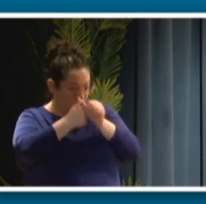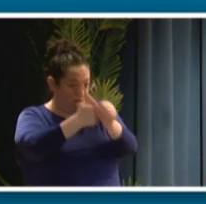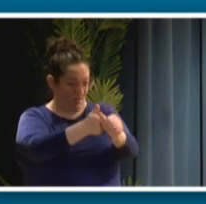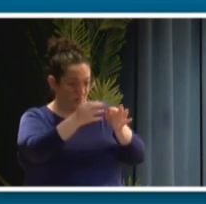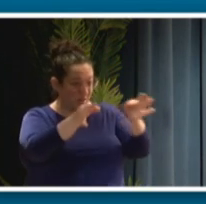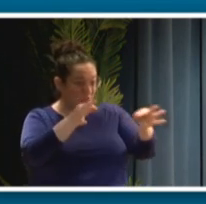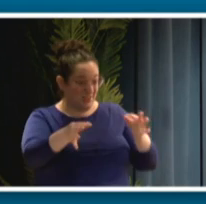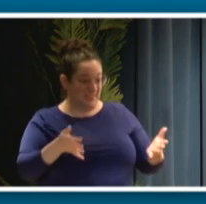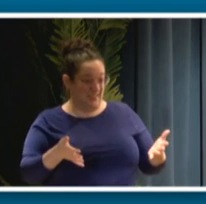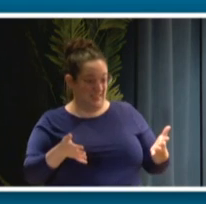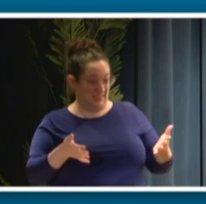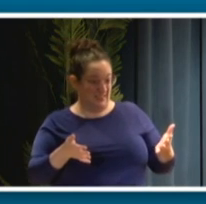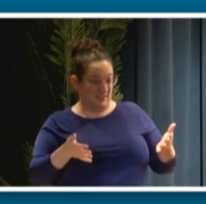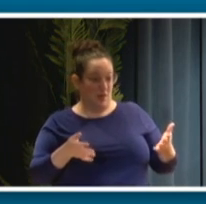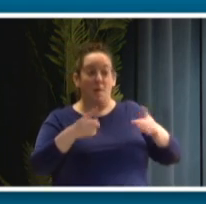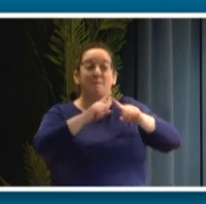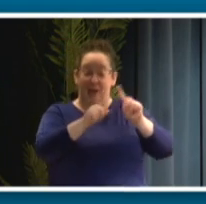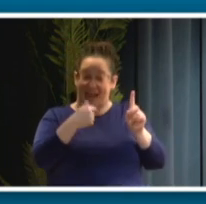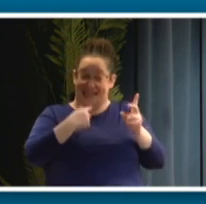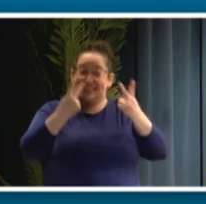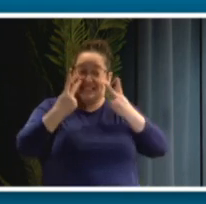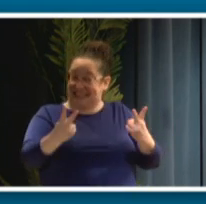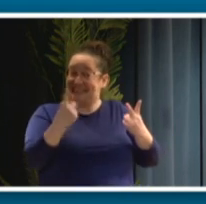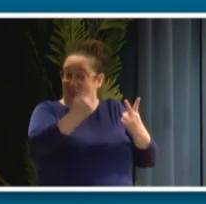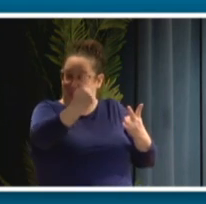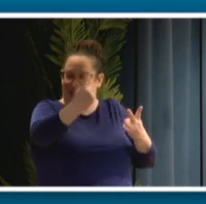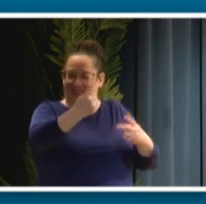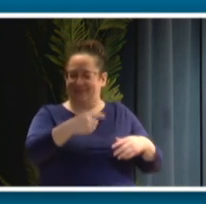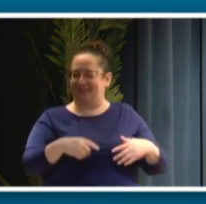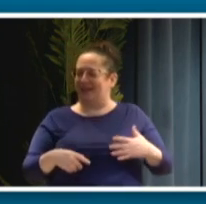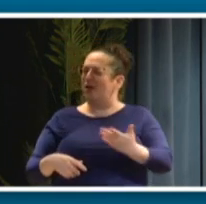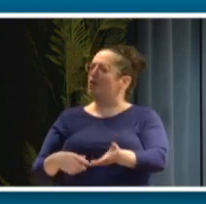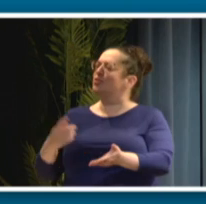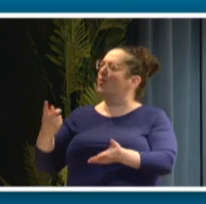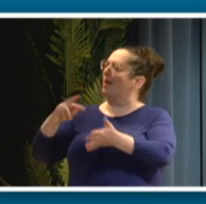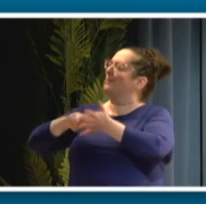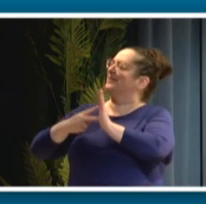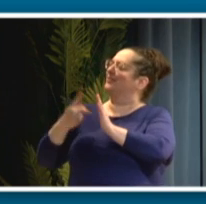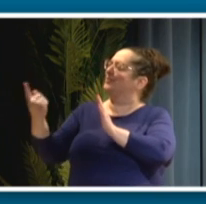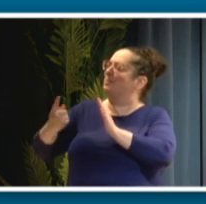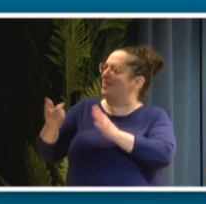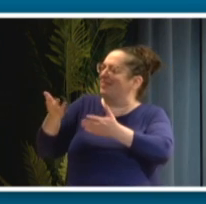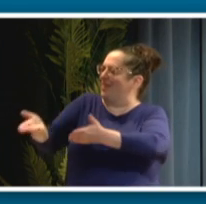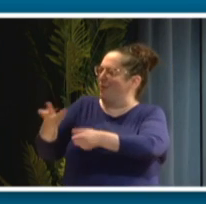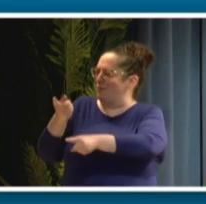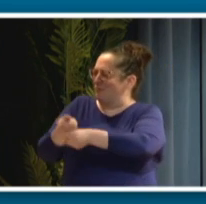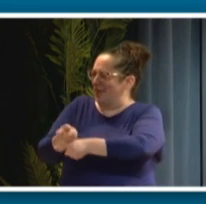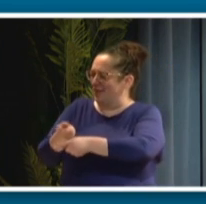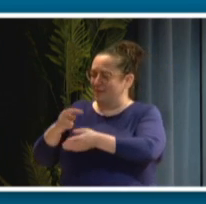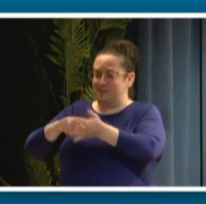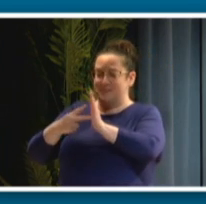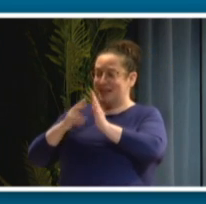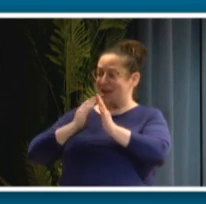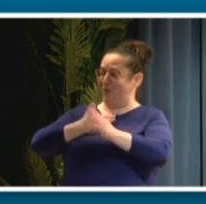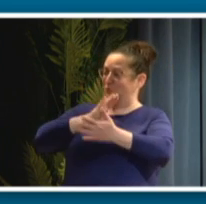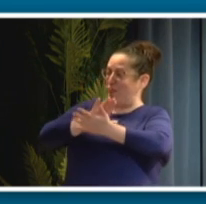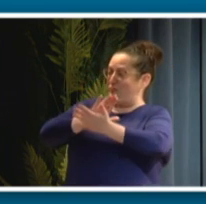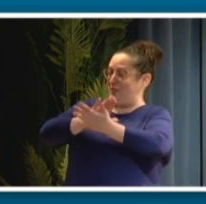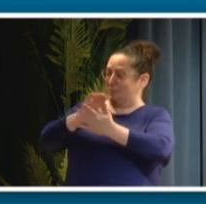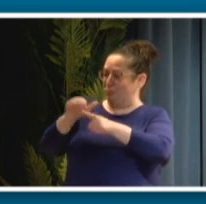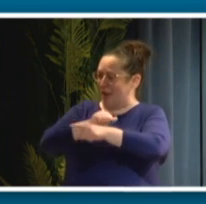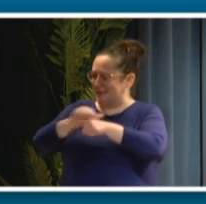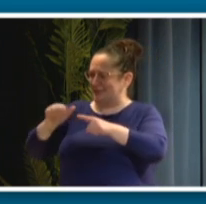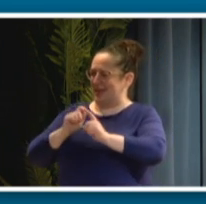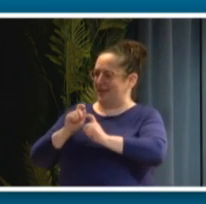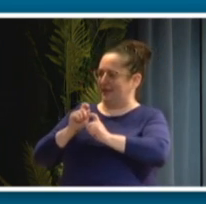though? There's something there, though, right? There's something there about the rules of our schooling practices